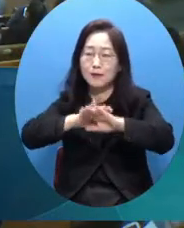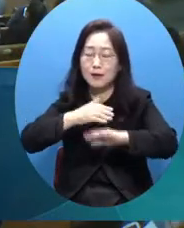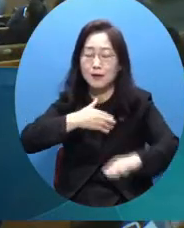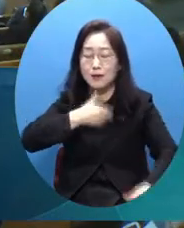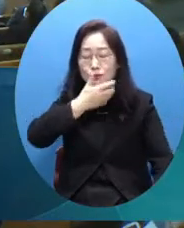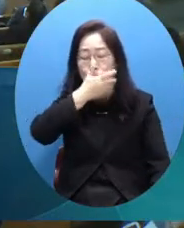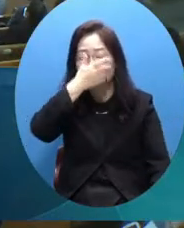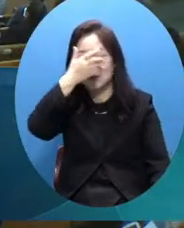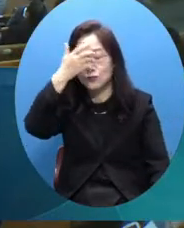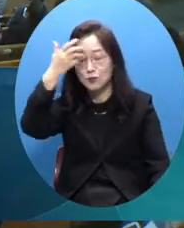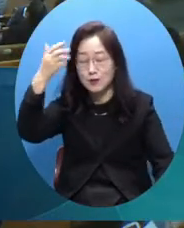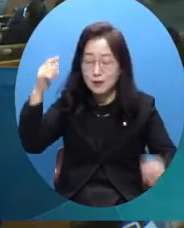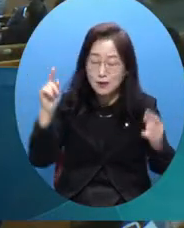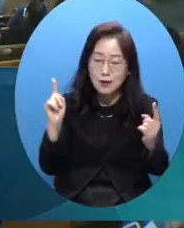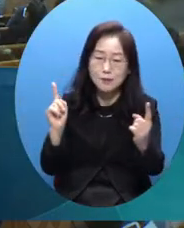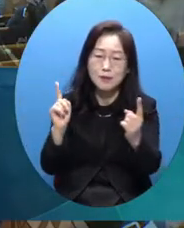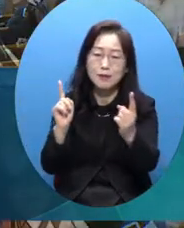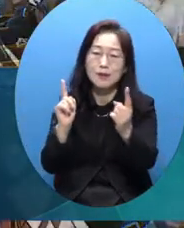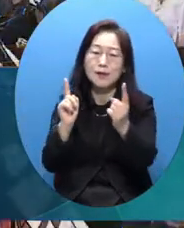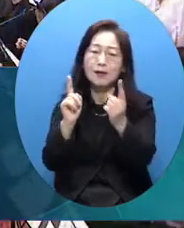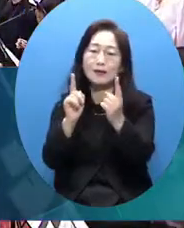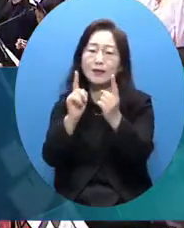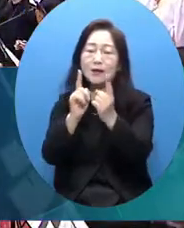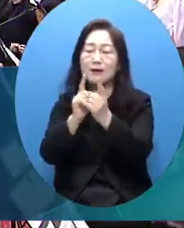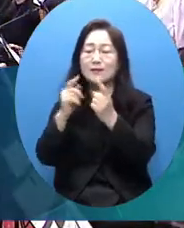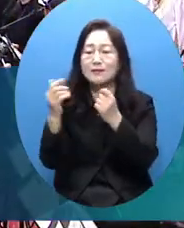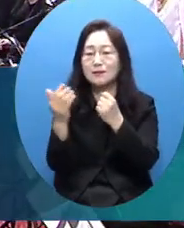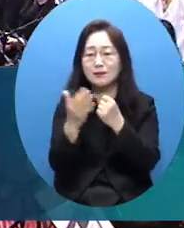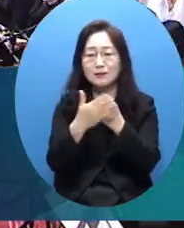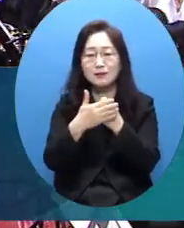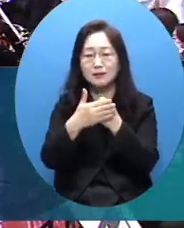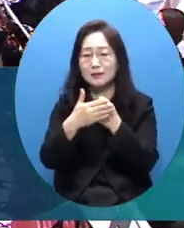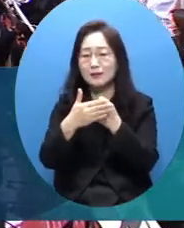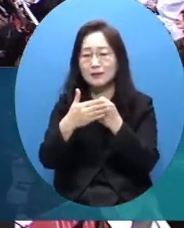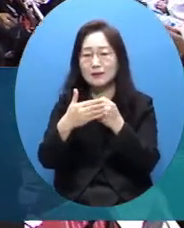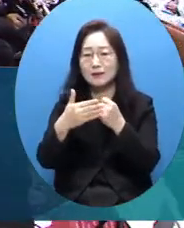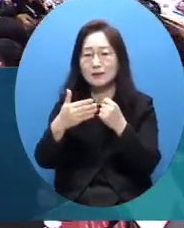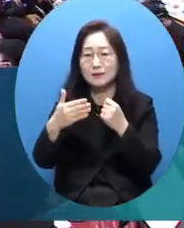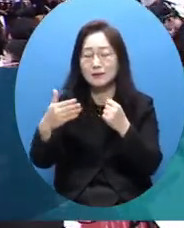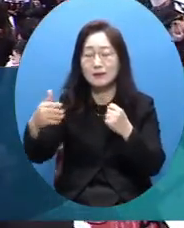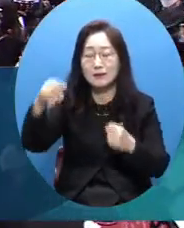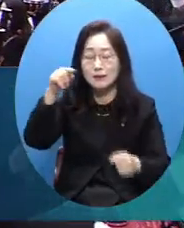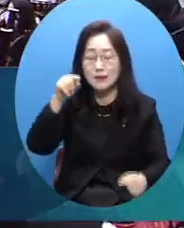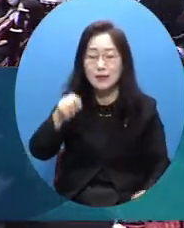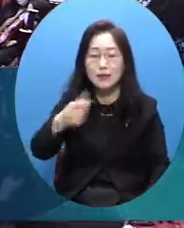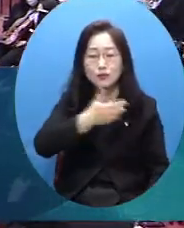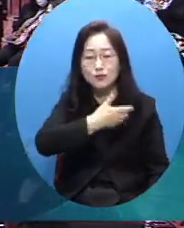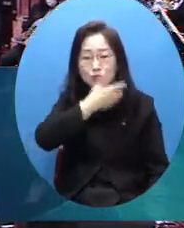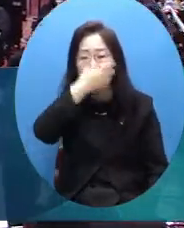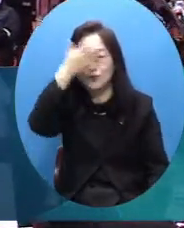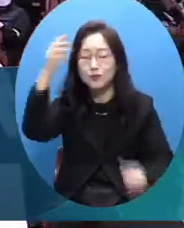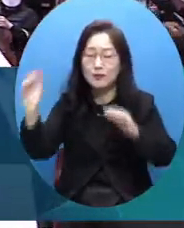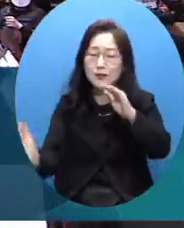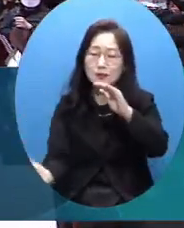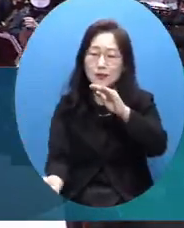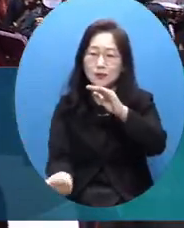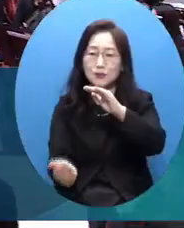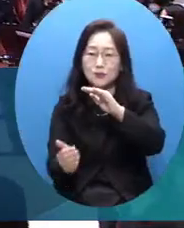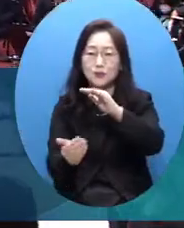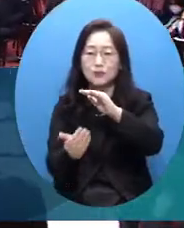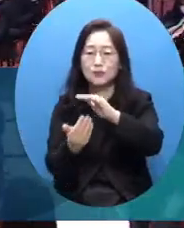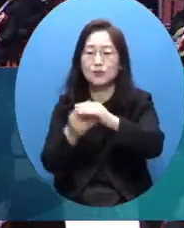there's a dream that I dream of my savior divine and I know that my dream will come